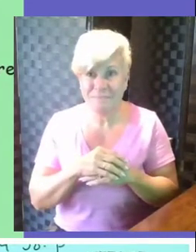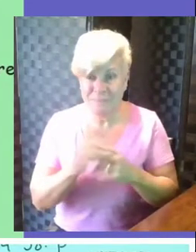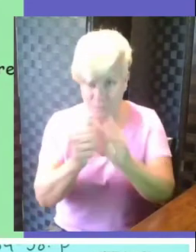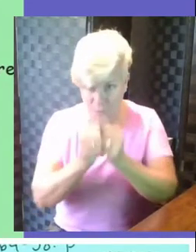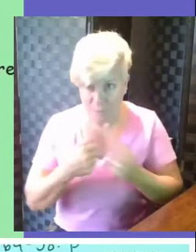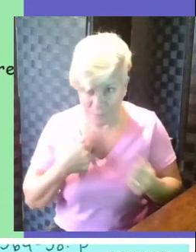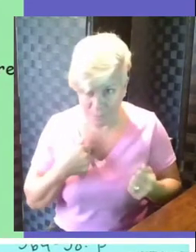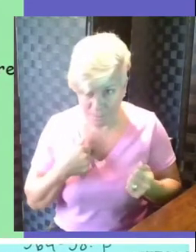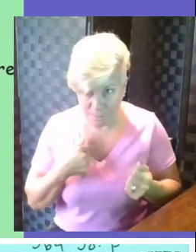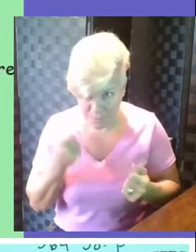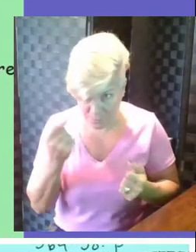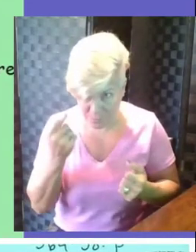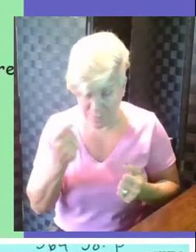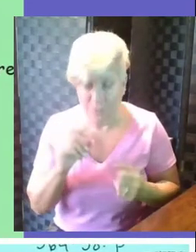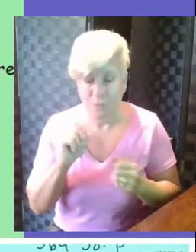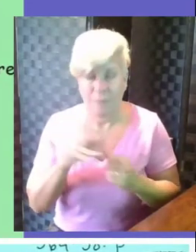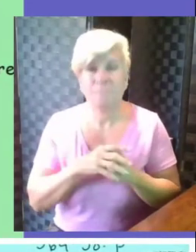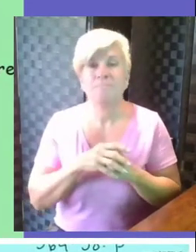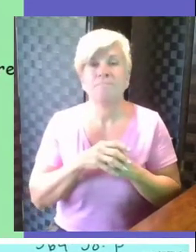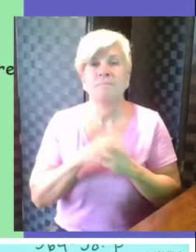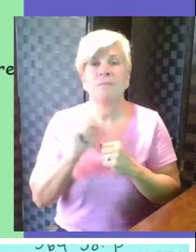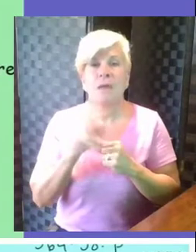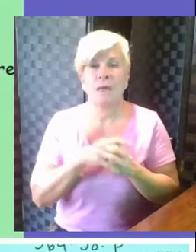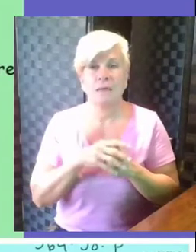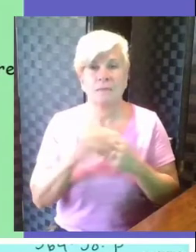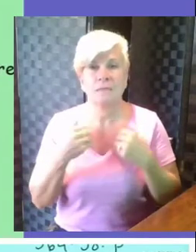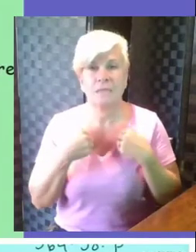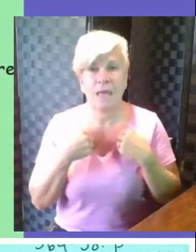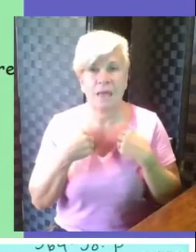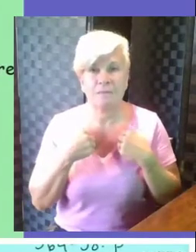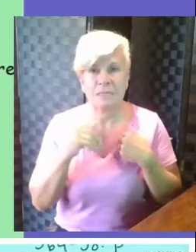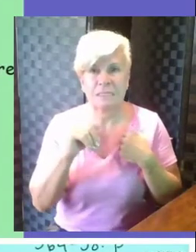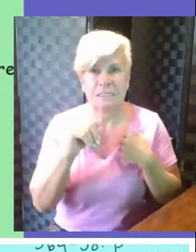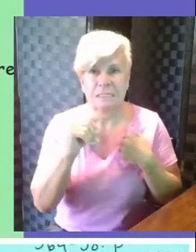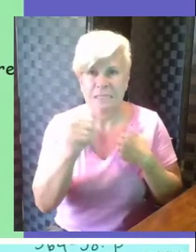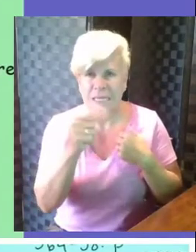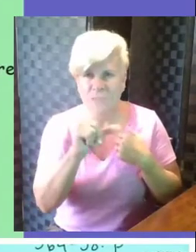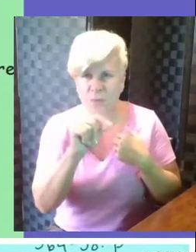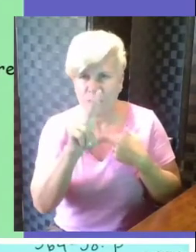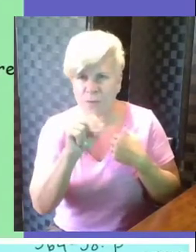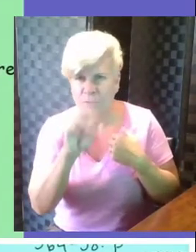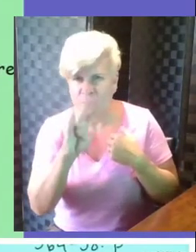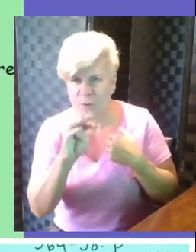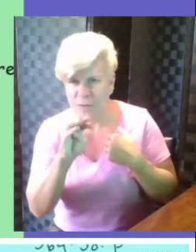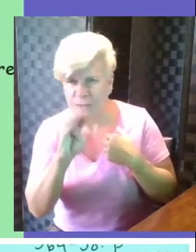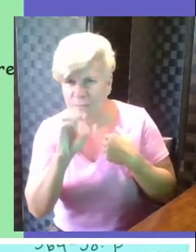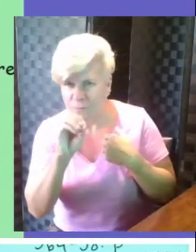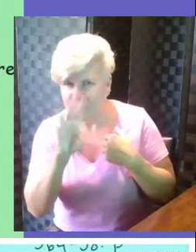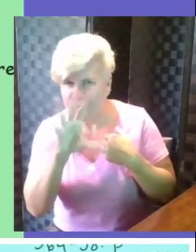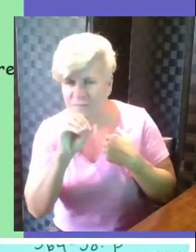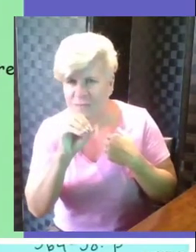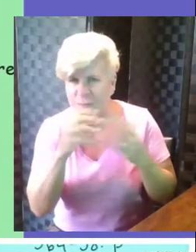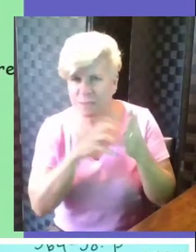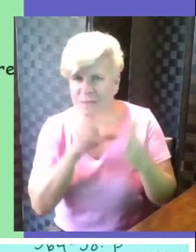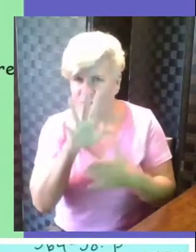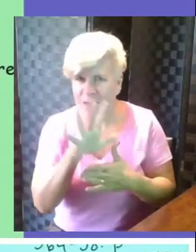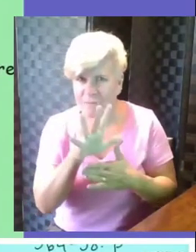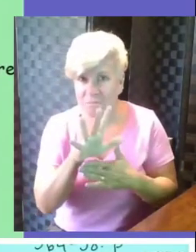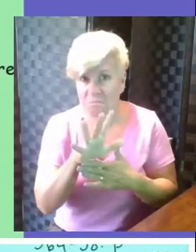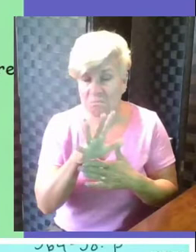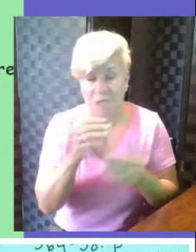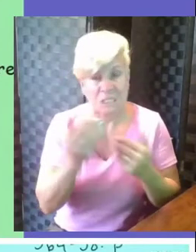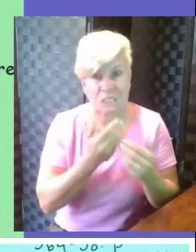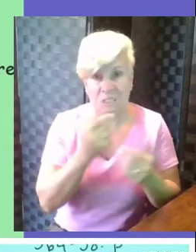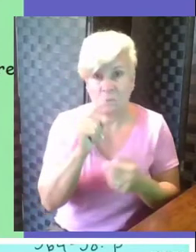far? Good deal. Okay, so I've got 10, 20, 30, 40, 50, and I'm going to take away 5. Okay,